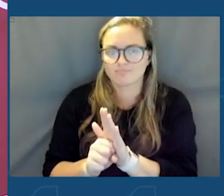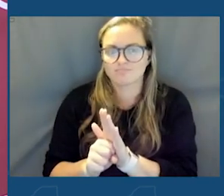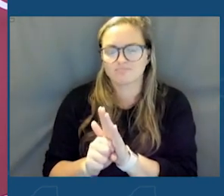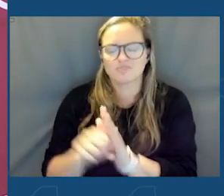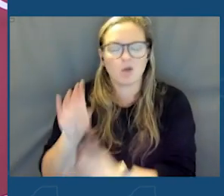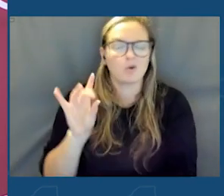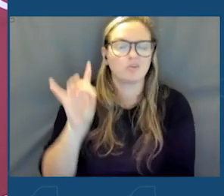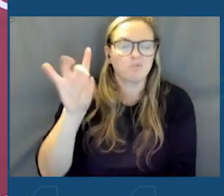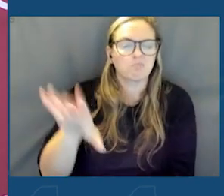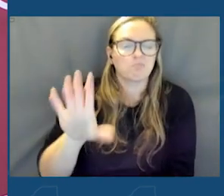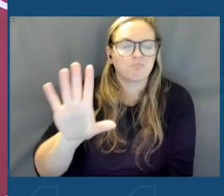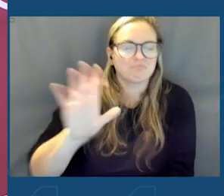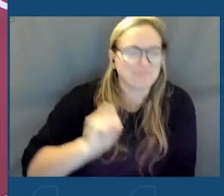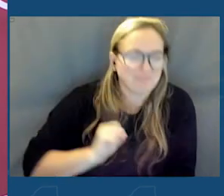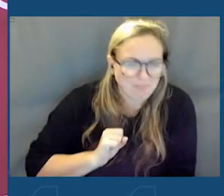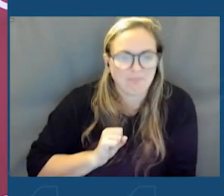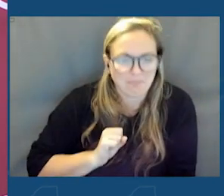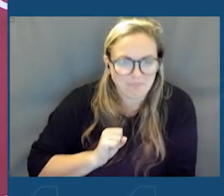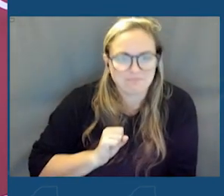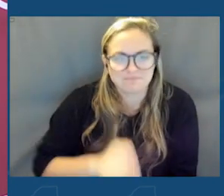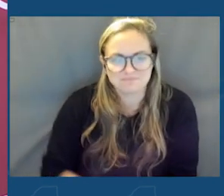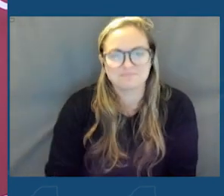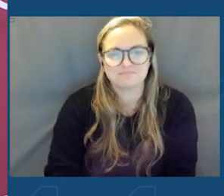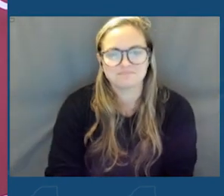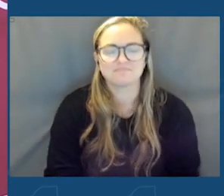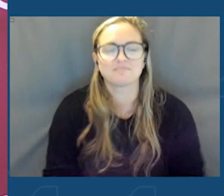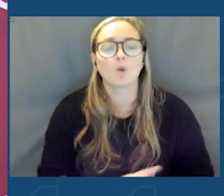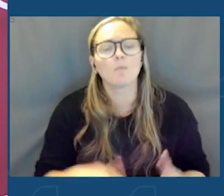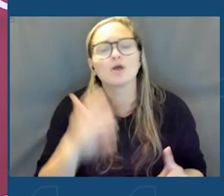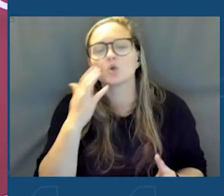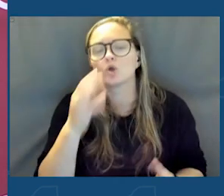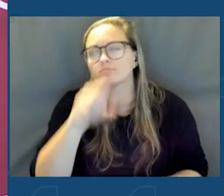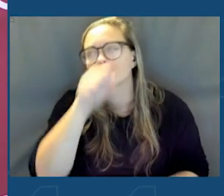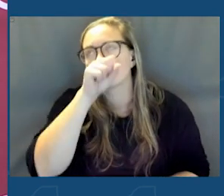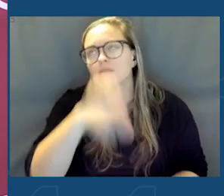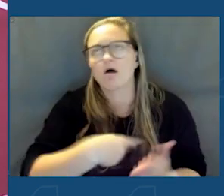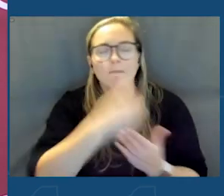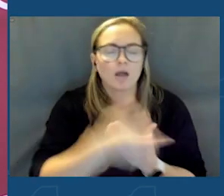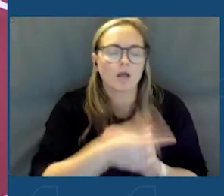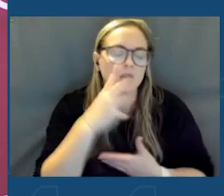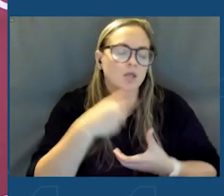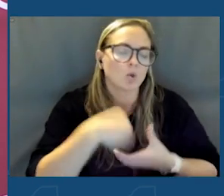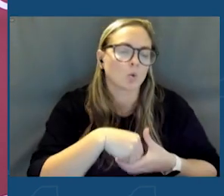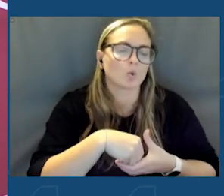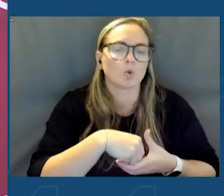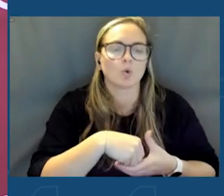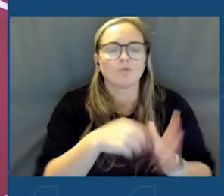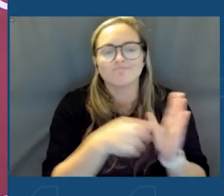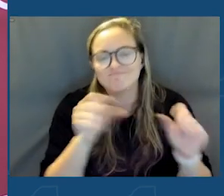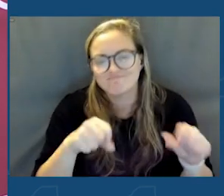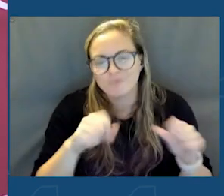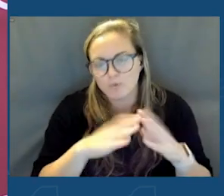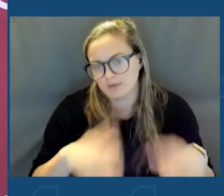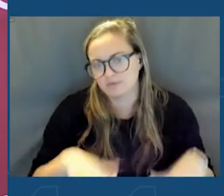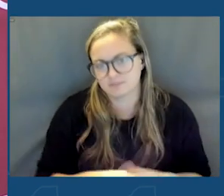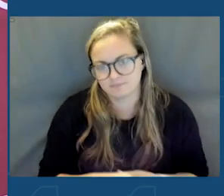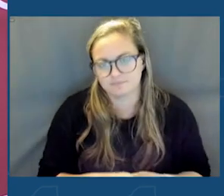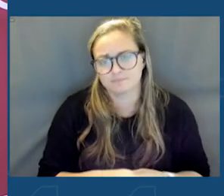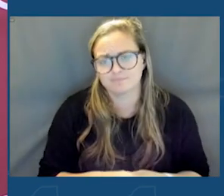there. But also, I love projects that incorporate affordable housing, because